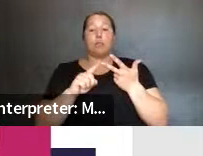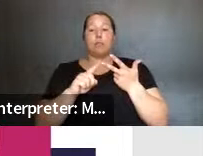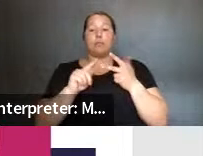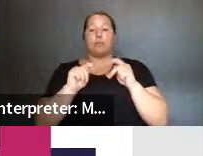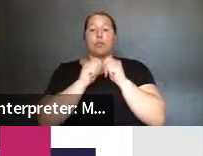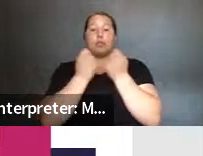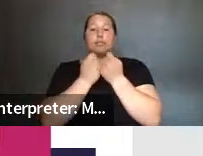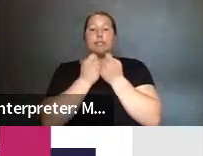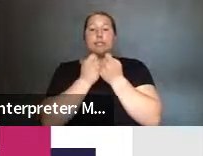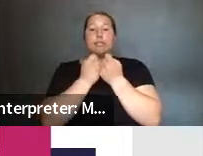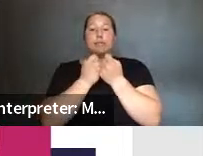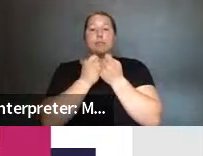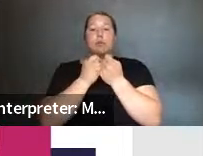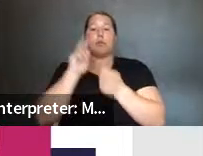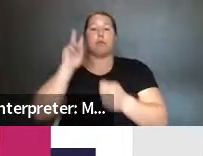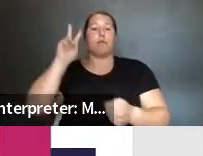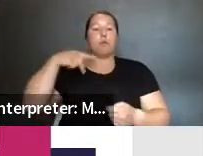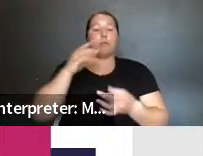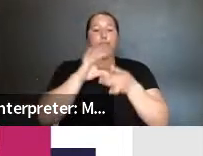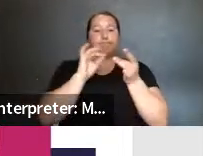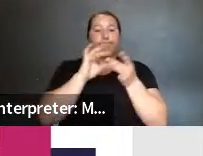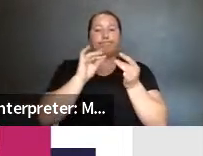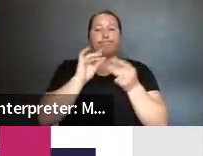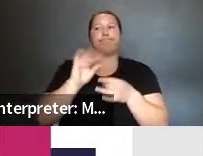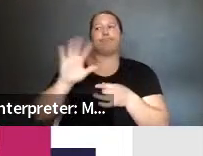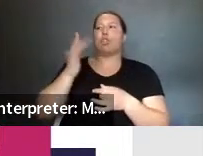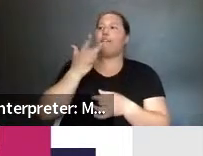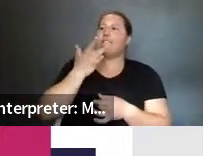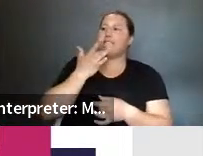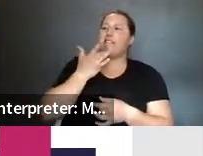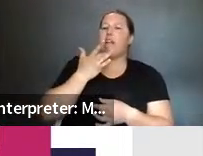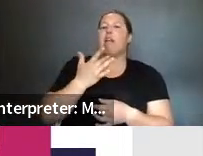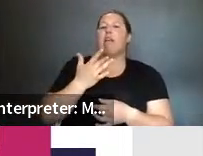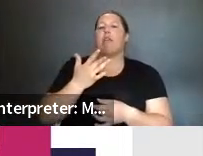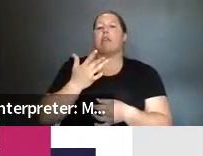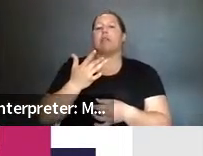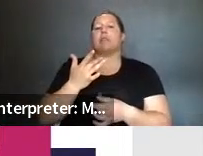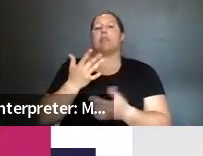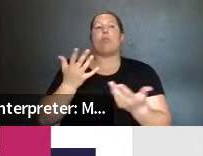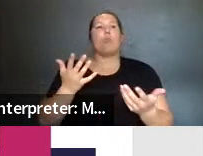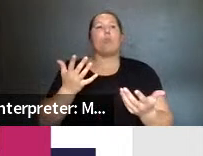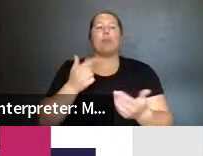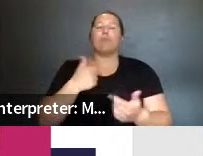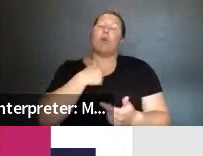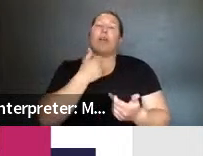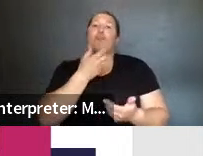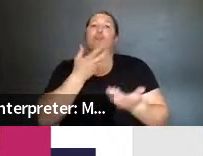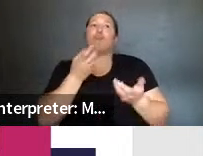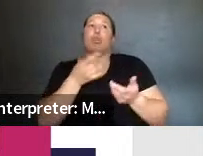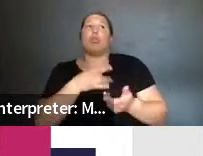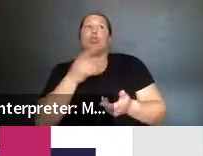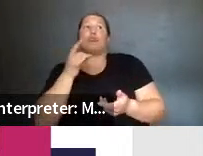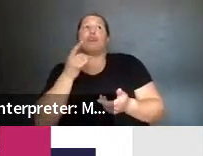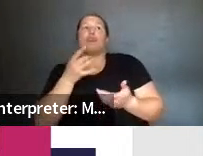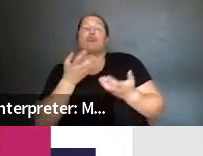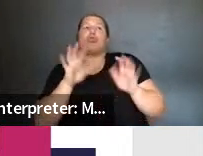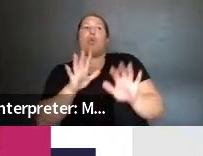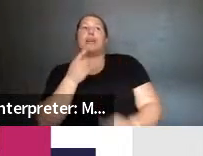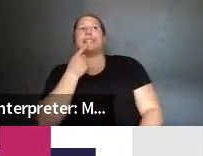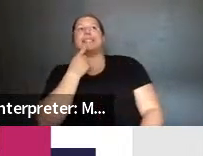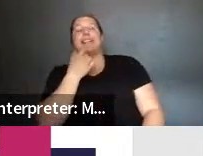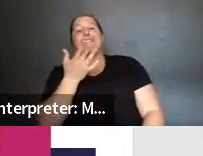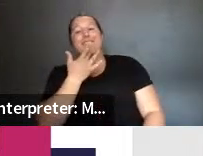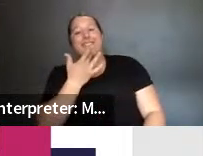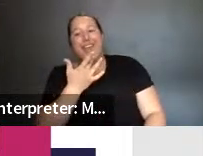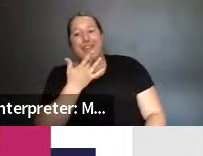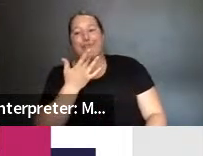President Lupien mentioned, is probably one of her most, I don't want to say favorite teams, because then you have people